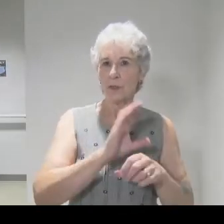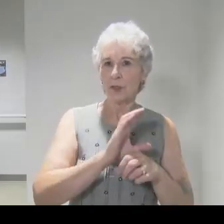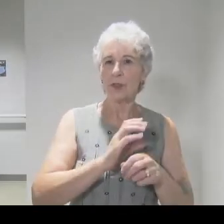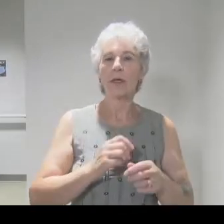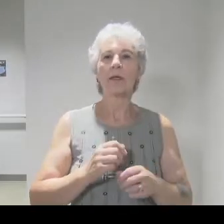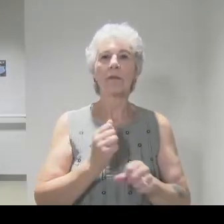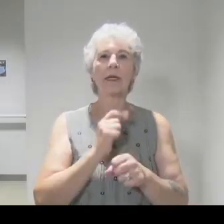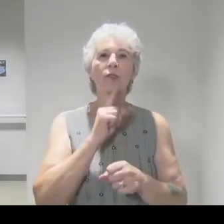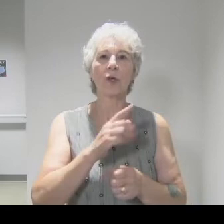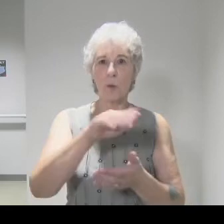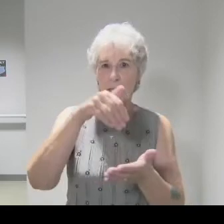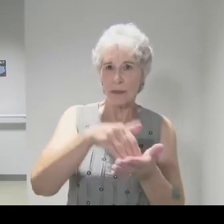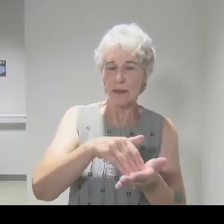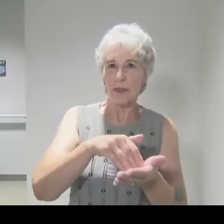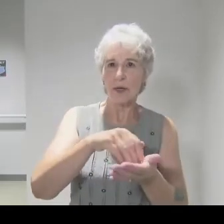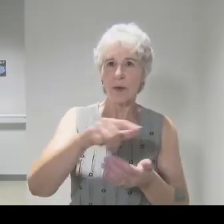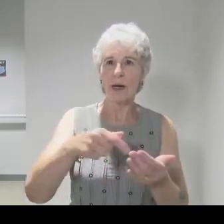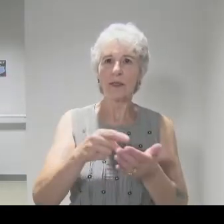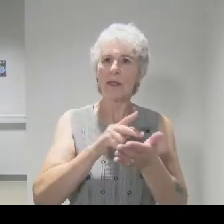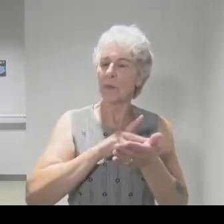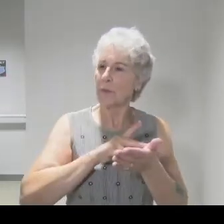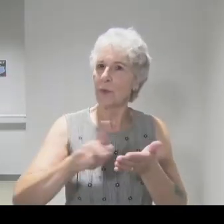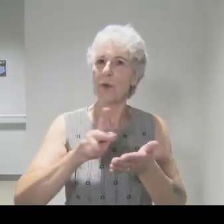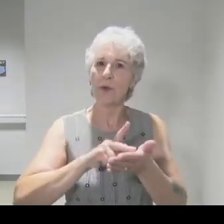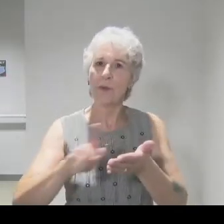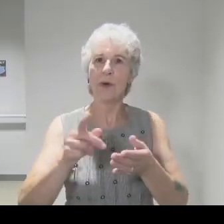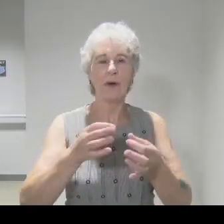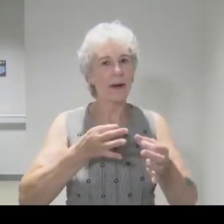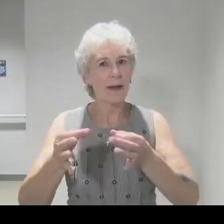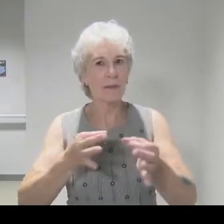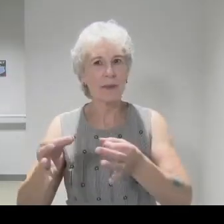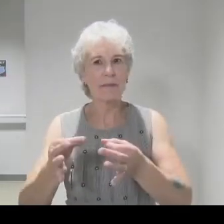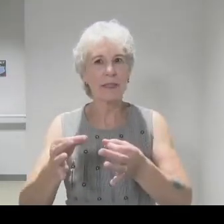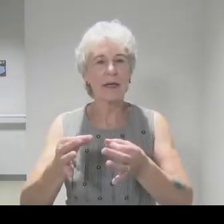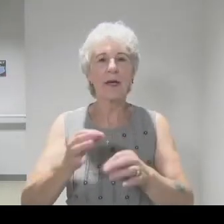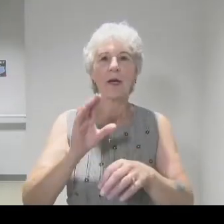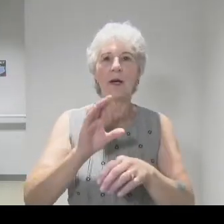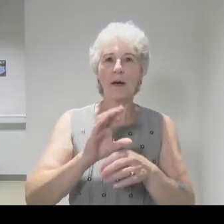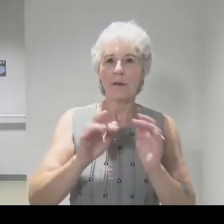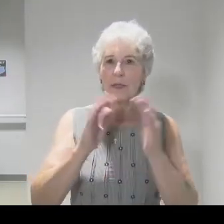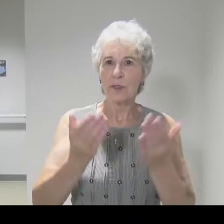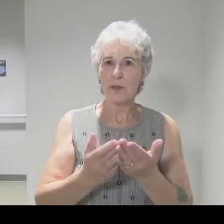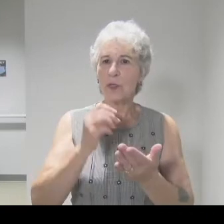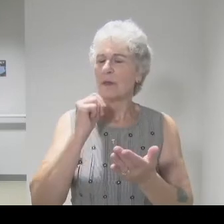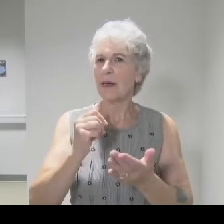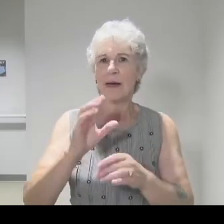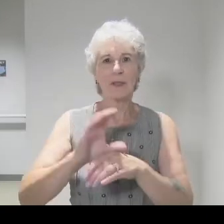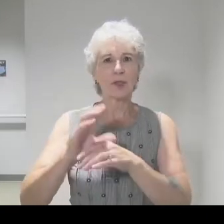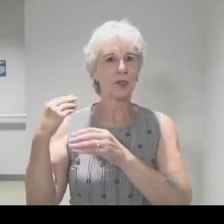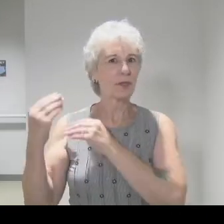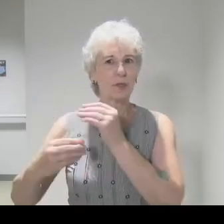center around the pure exposition of Scripture and not church tradition. We exist to